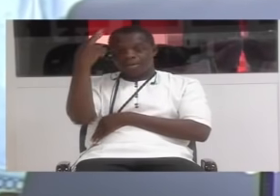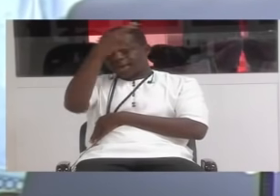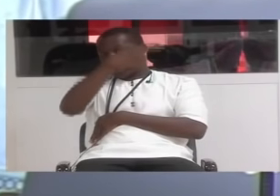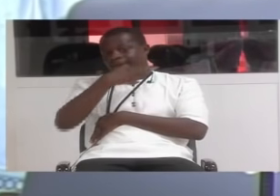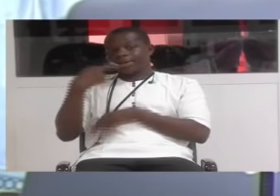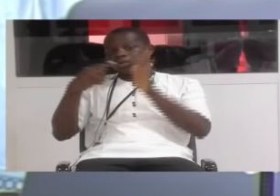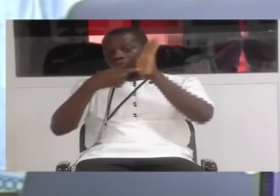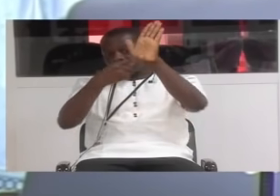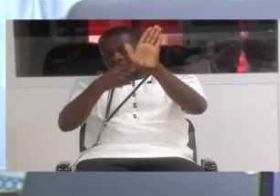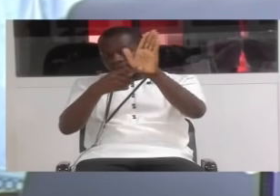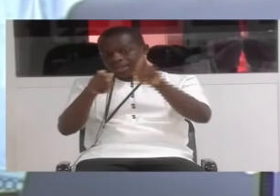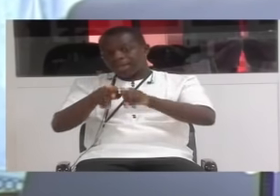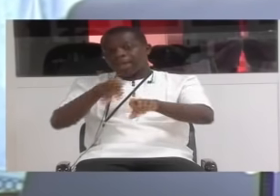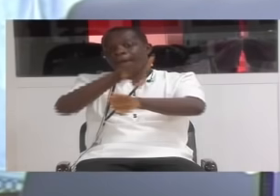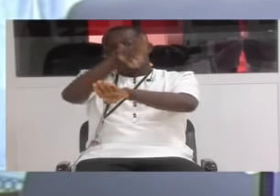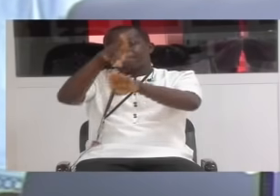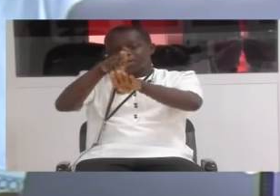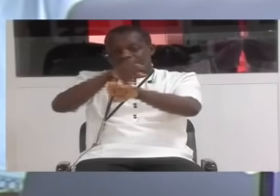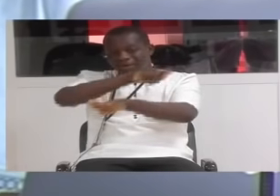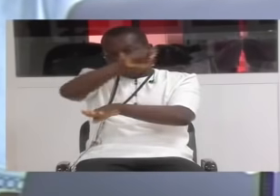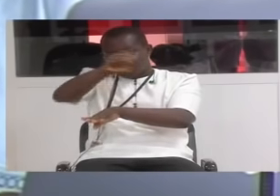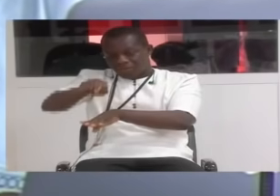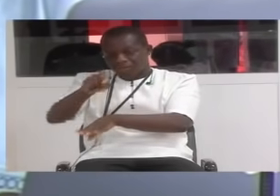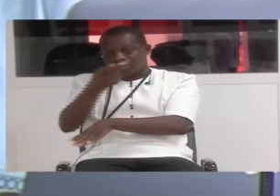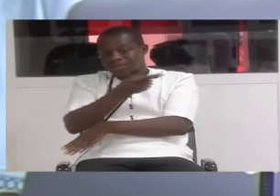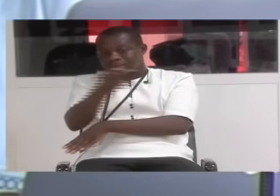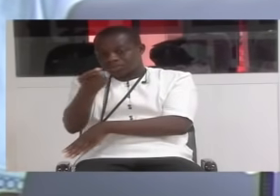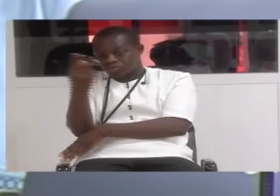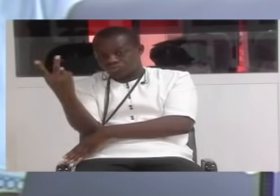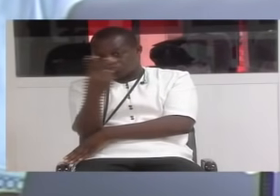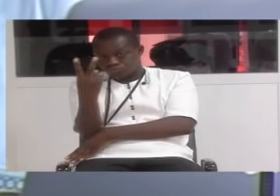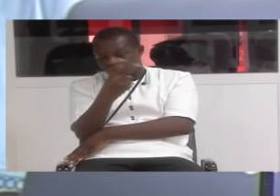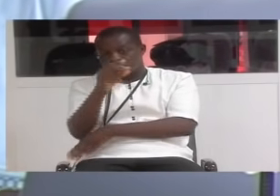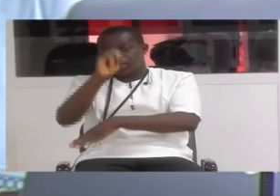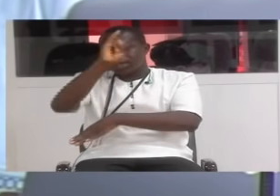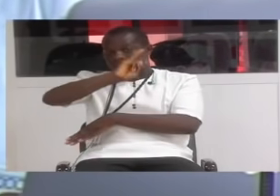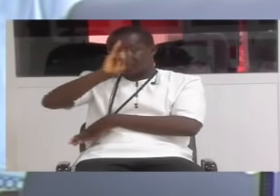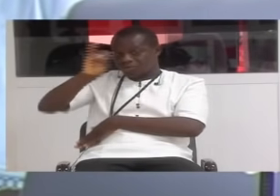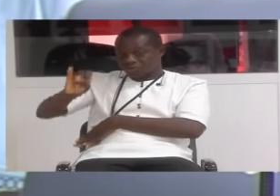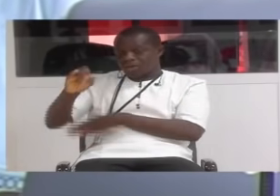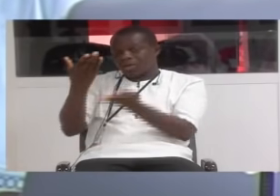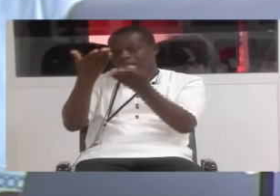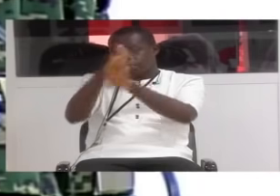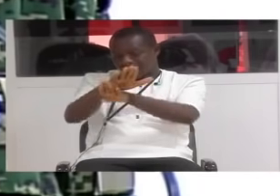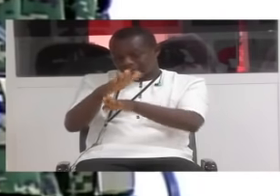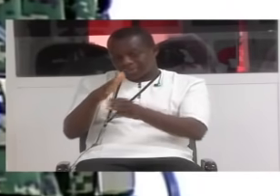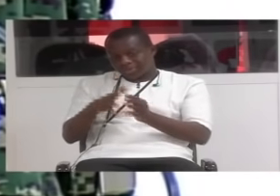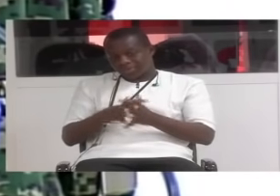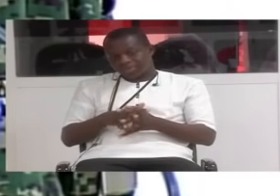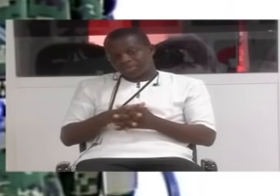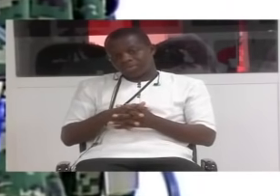which these two individuals were buried? Legi ndax mun nga xame nako bobu fiñ sul ñaari niw ñi ni